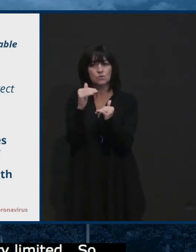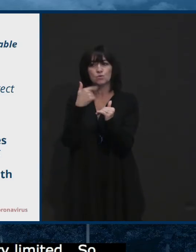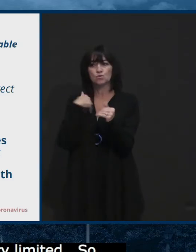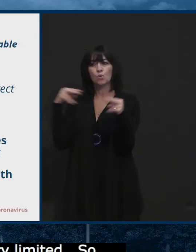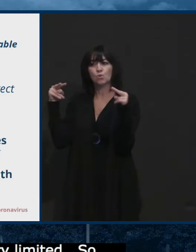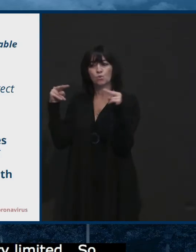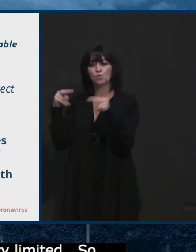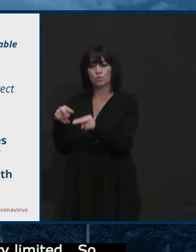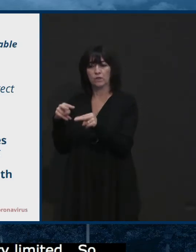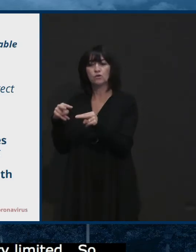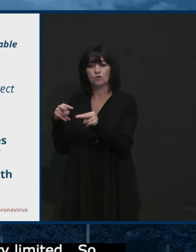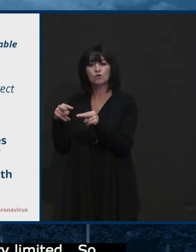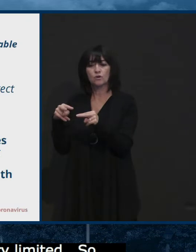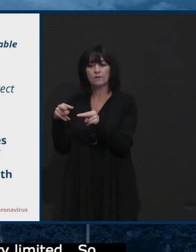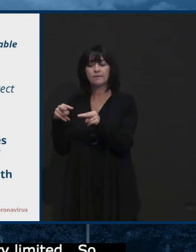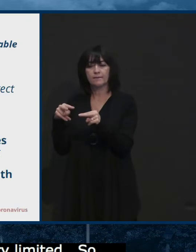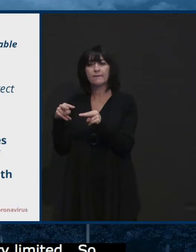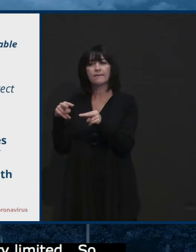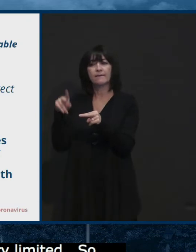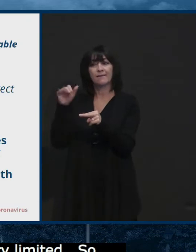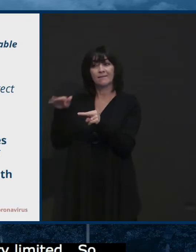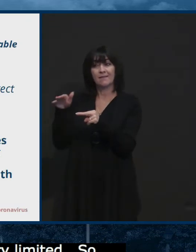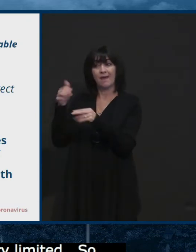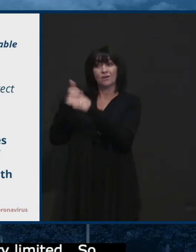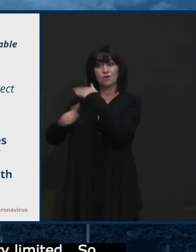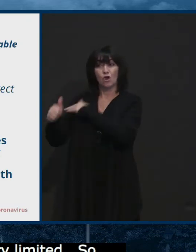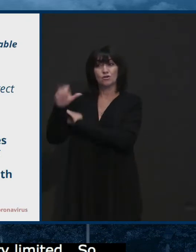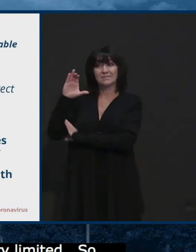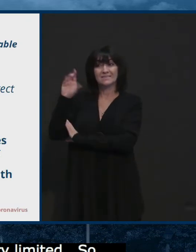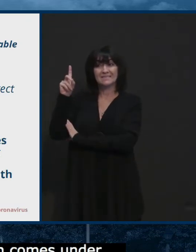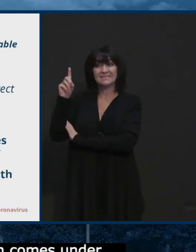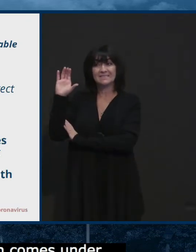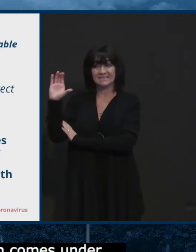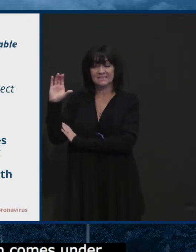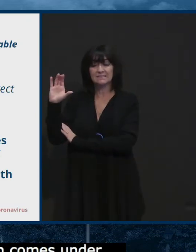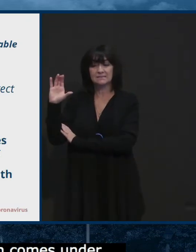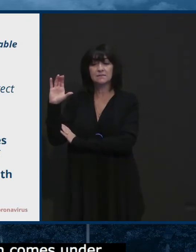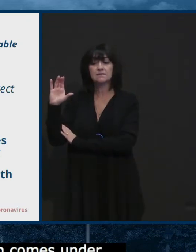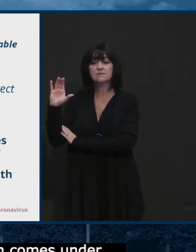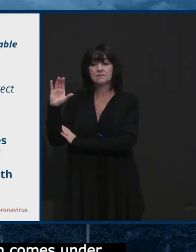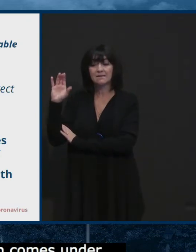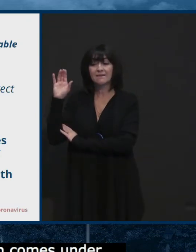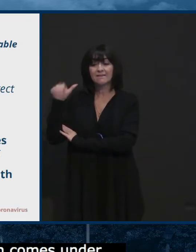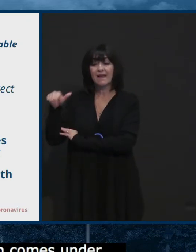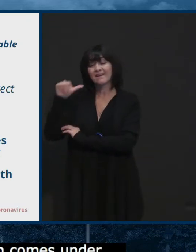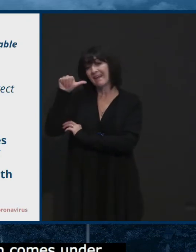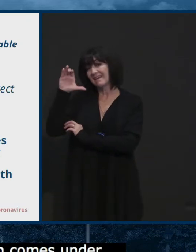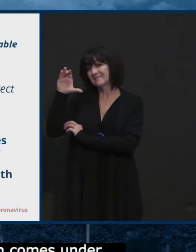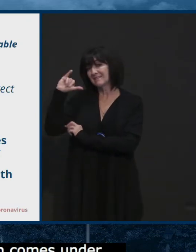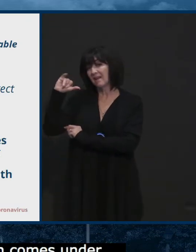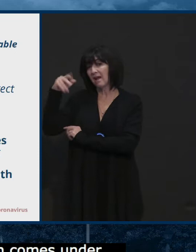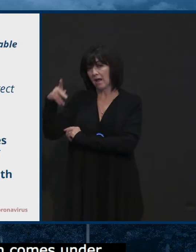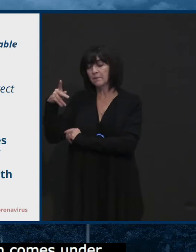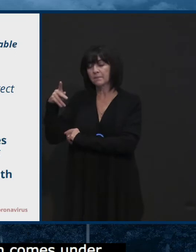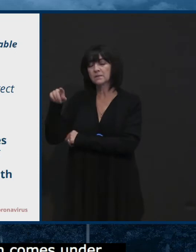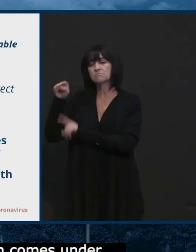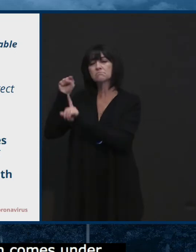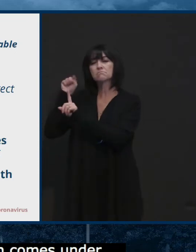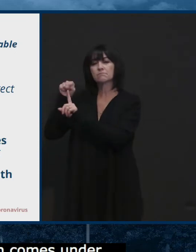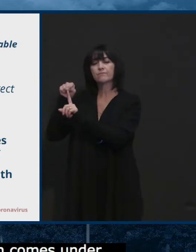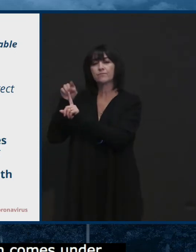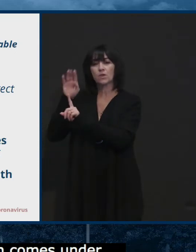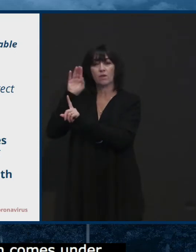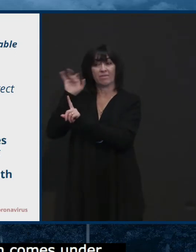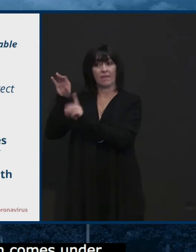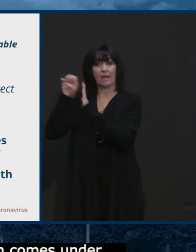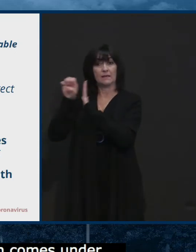comes out under CDC, and the first group of individuals that the Ethics Committee